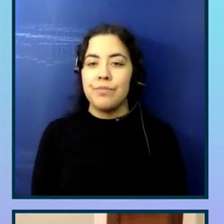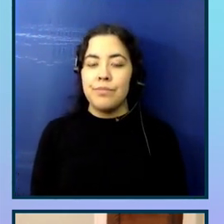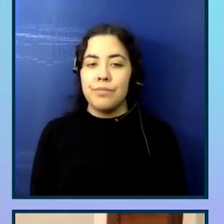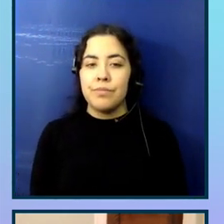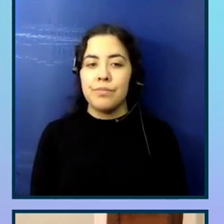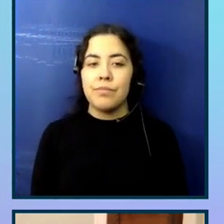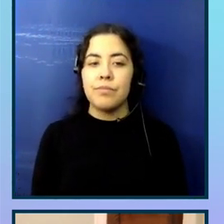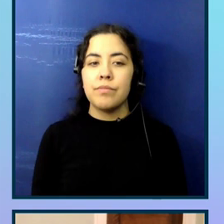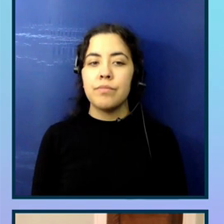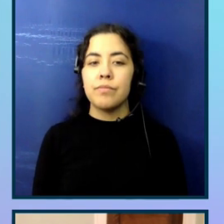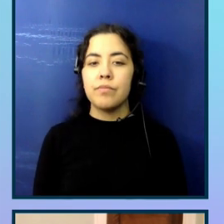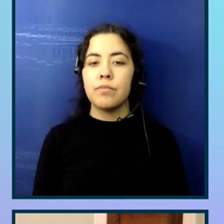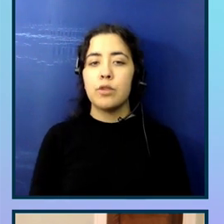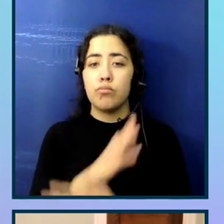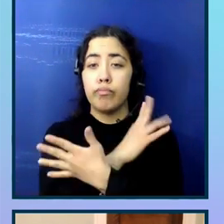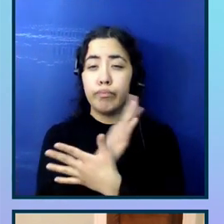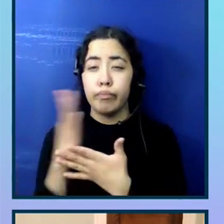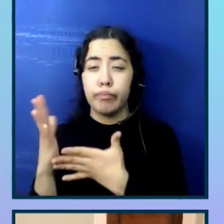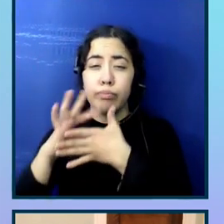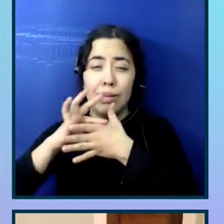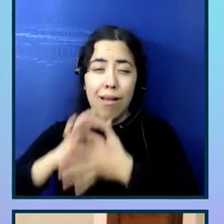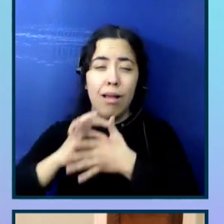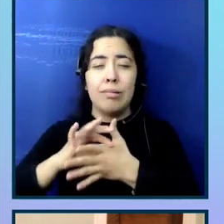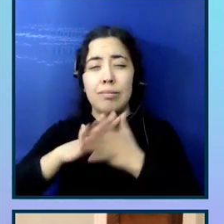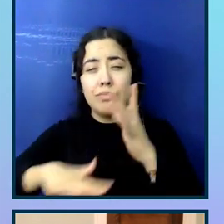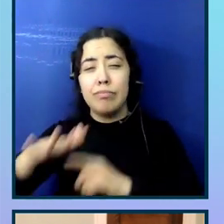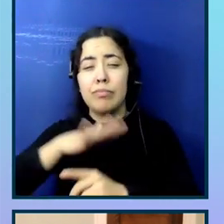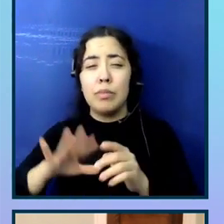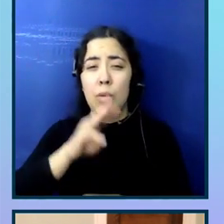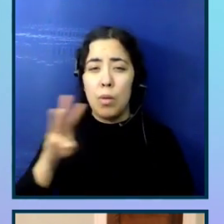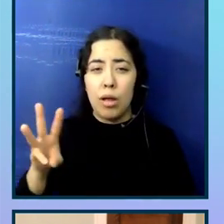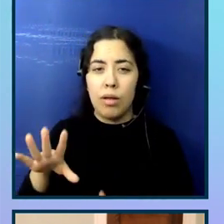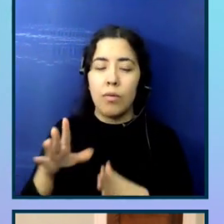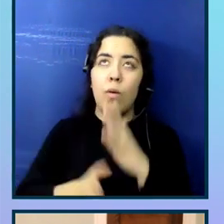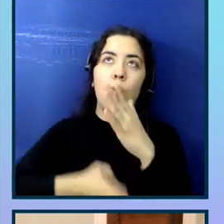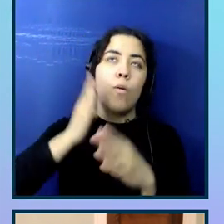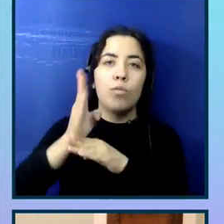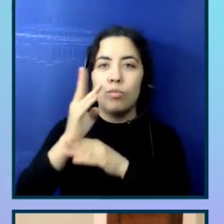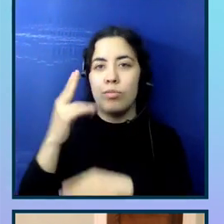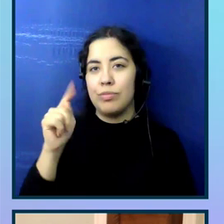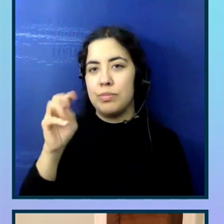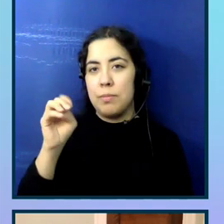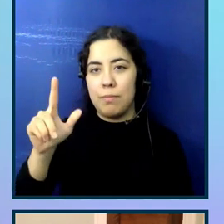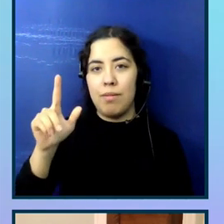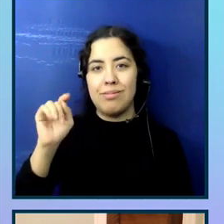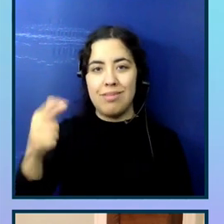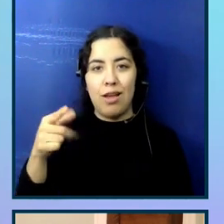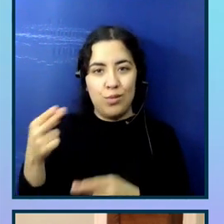And to help cover a wide variety of content for the web, there are over 100 HTML tags you can